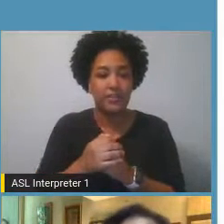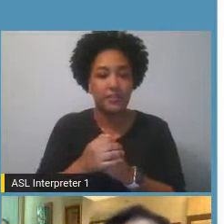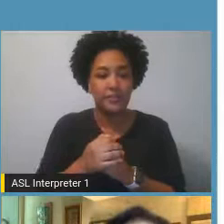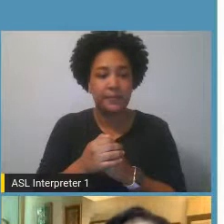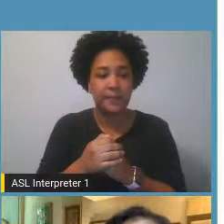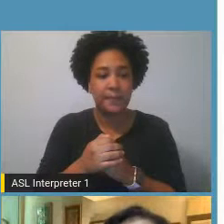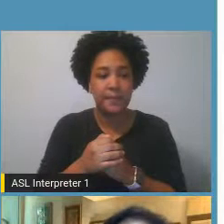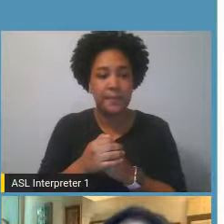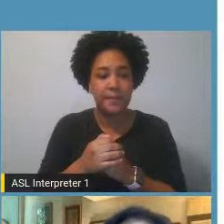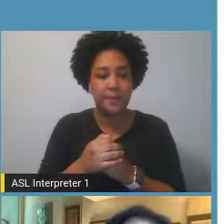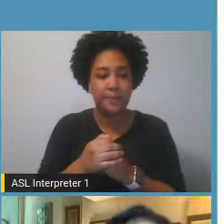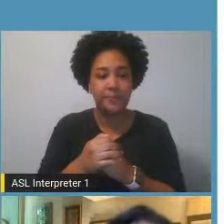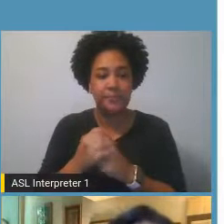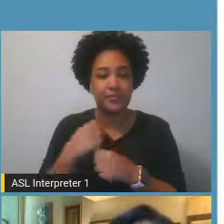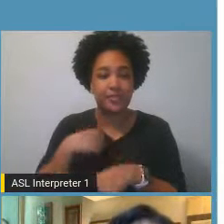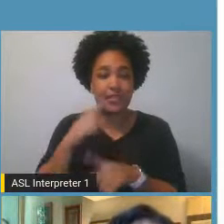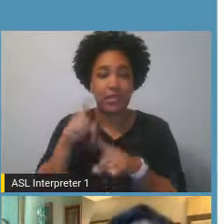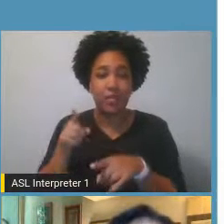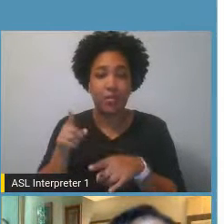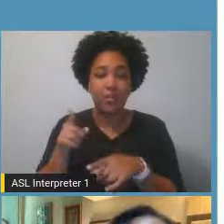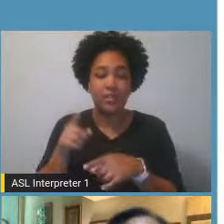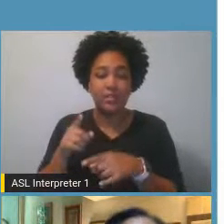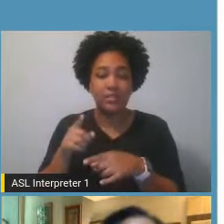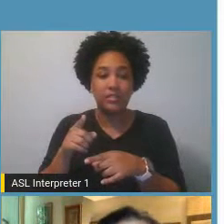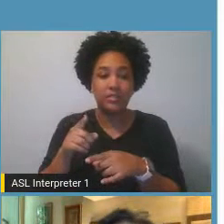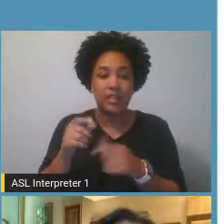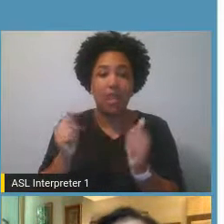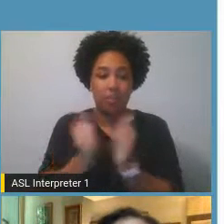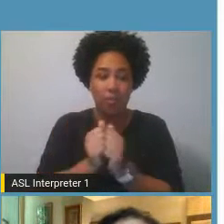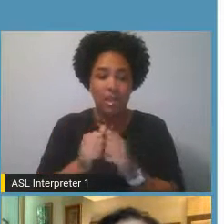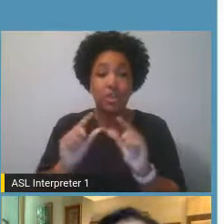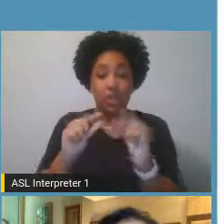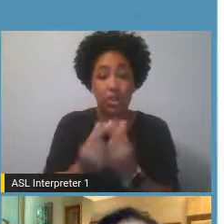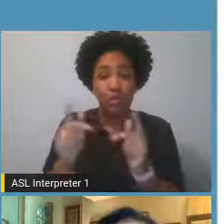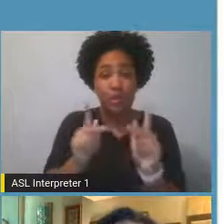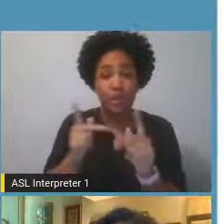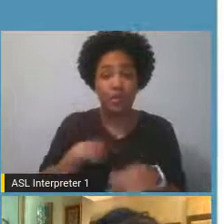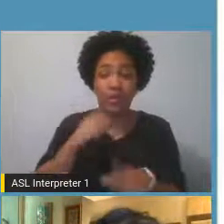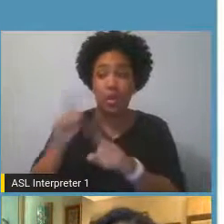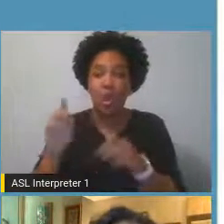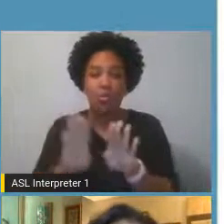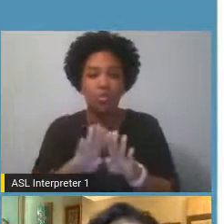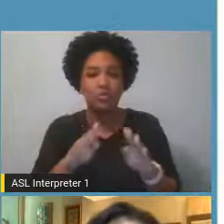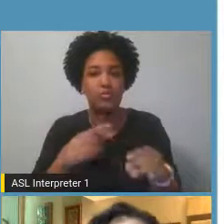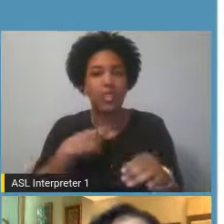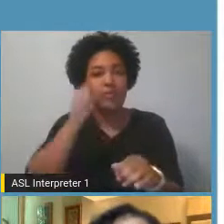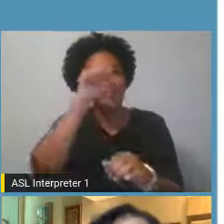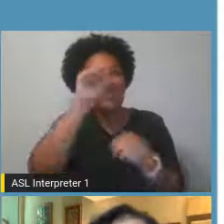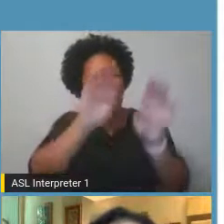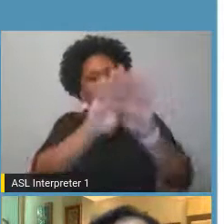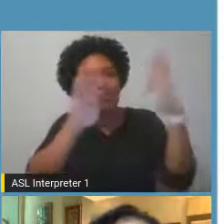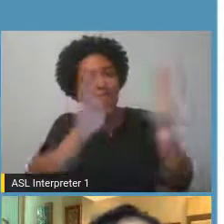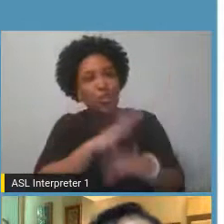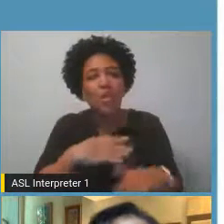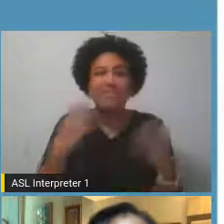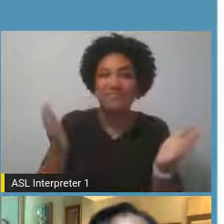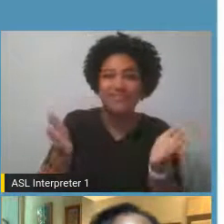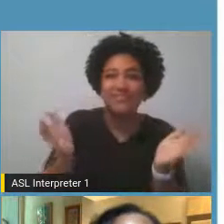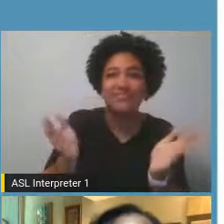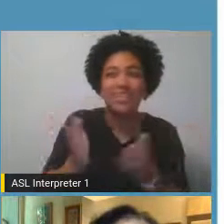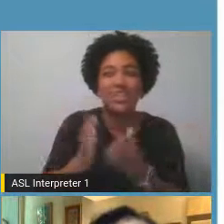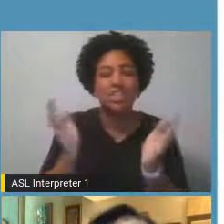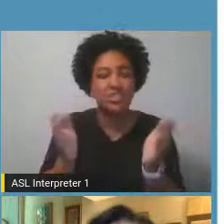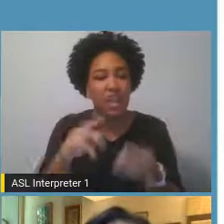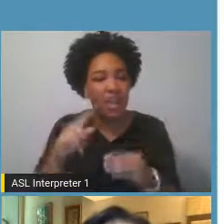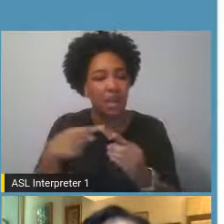in Dakar and outskirts of Dakar and Mali and all kinds of places to talk to